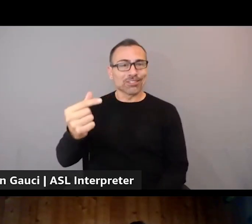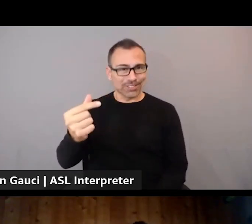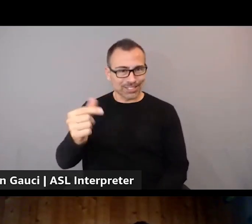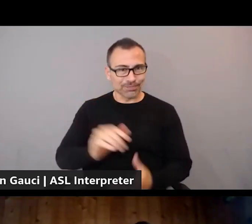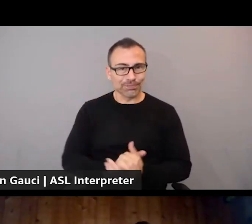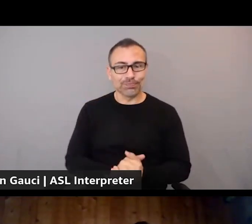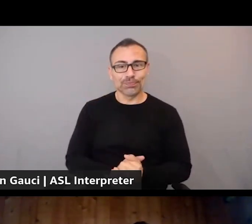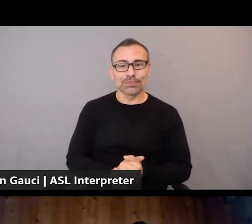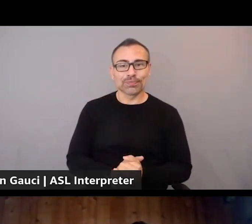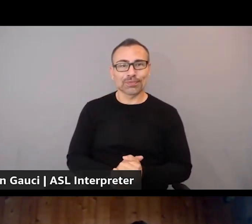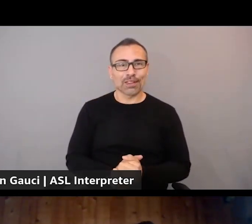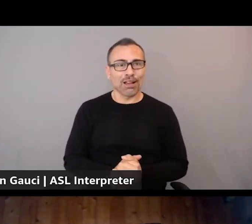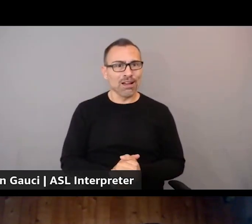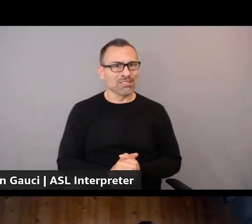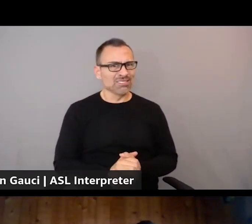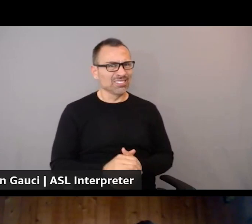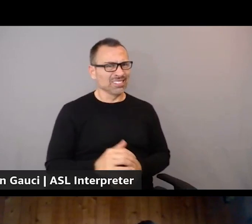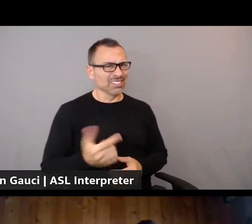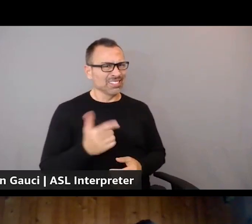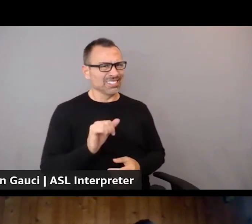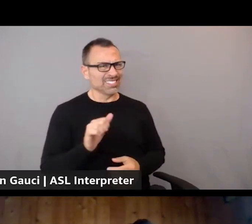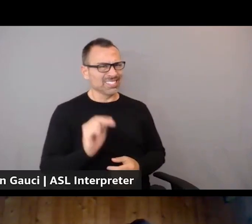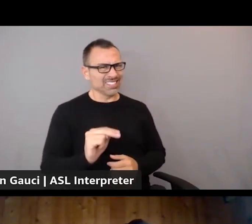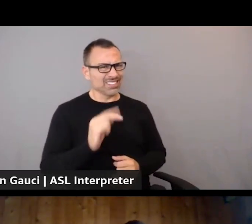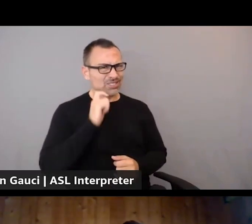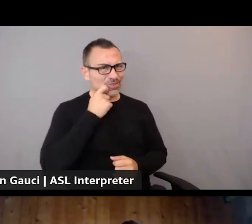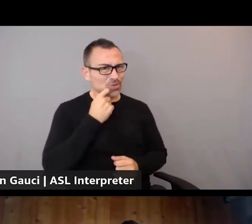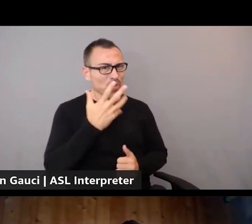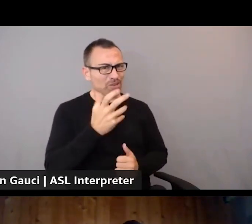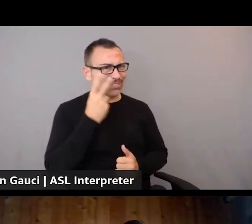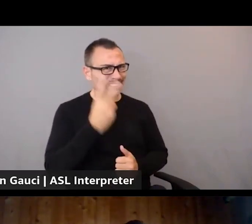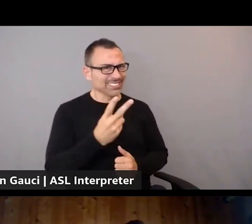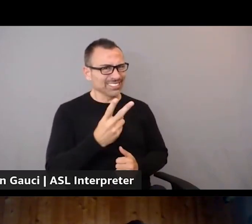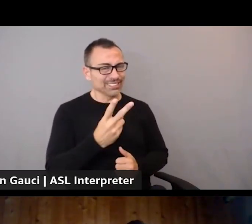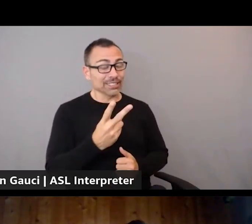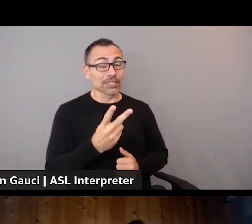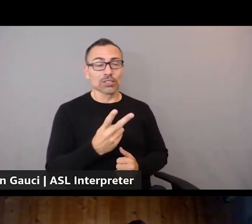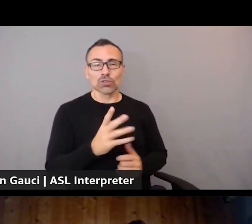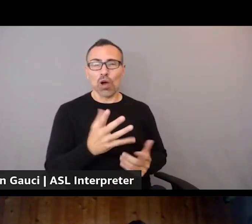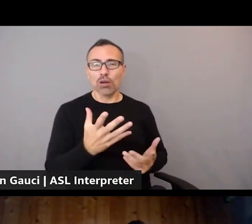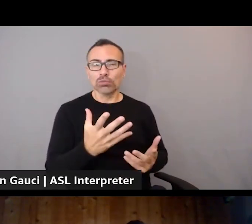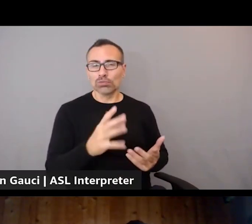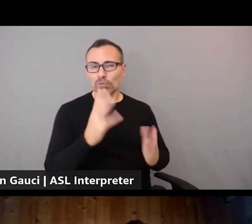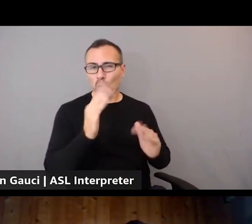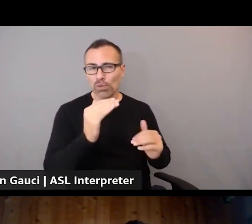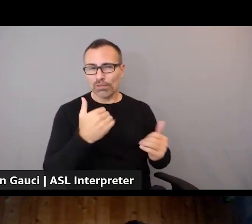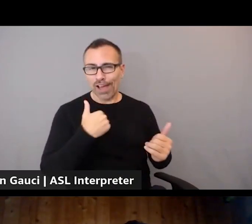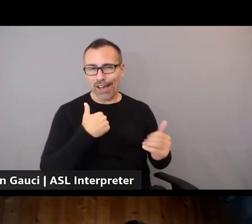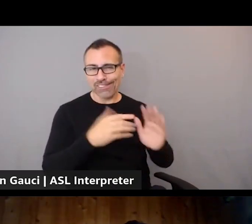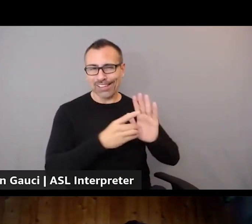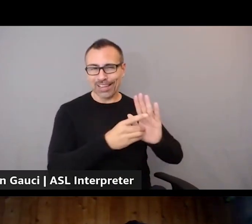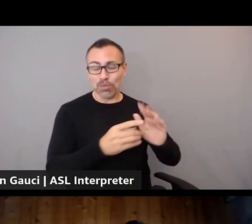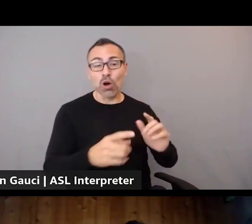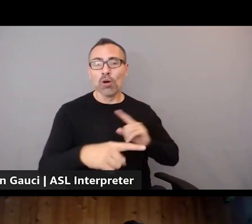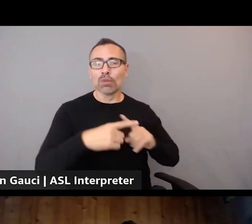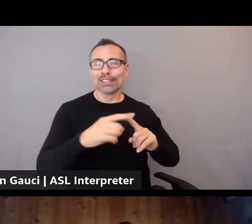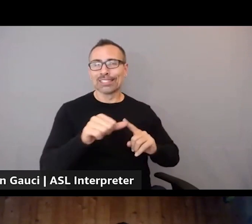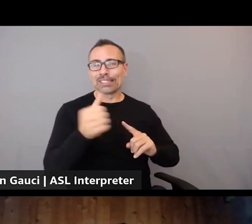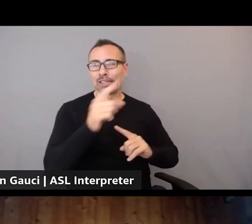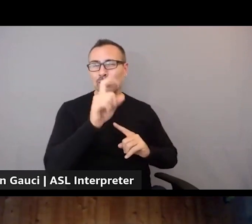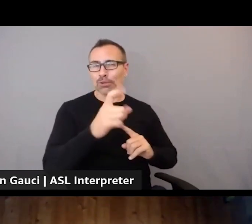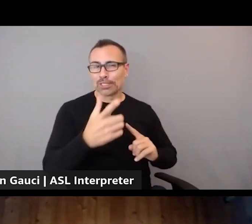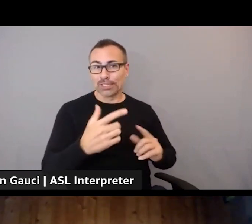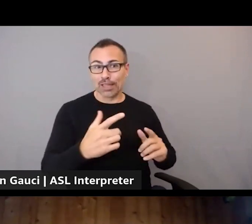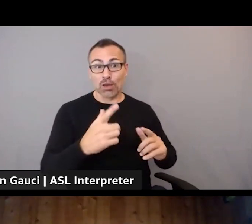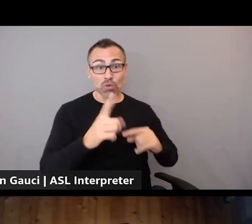I definitely want to see this. So I'd love to see a demo. And there's also a question that would be great for you to answer